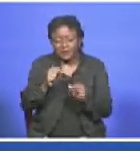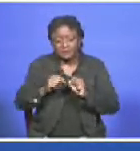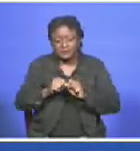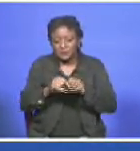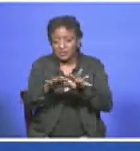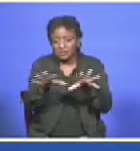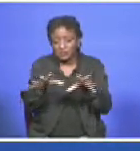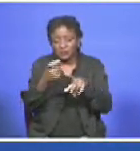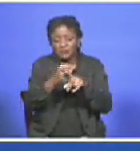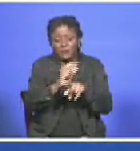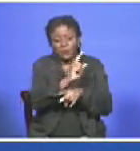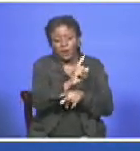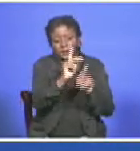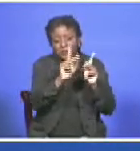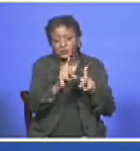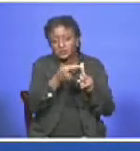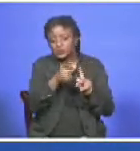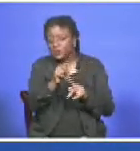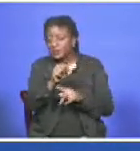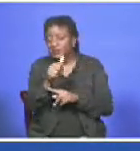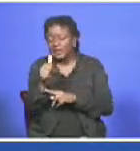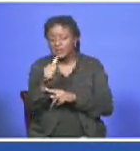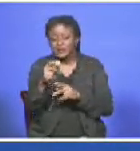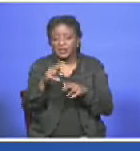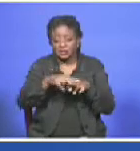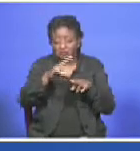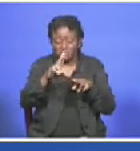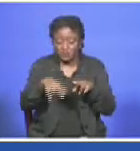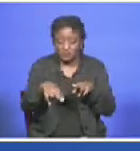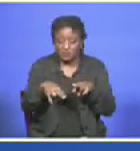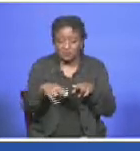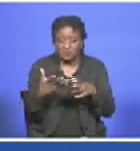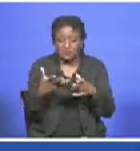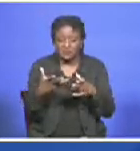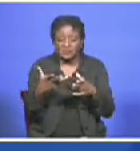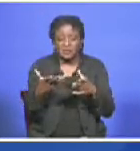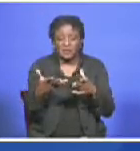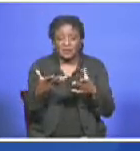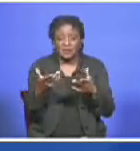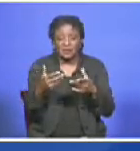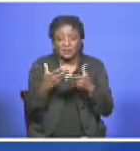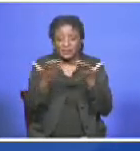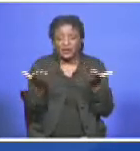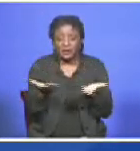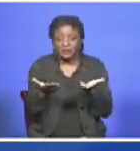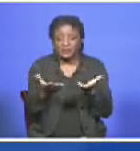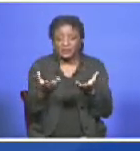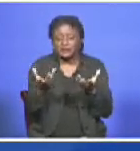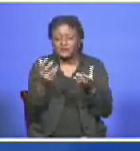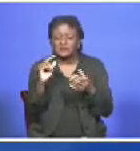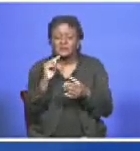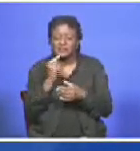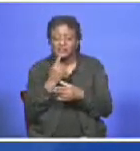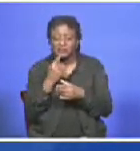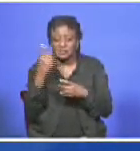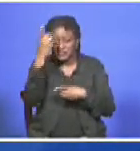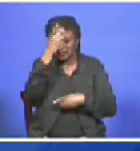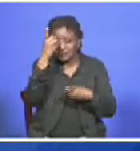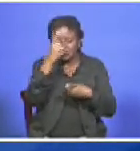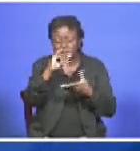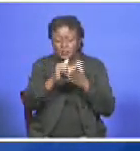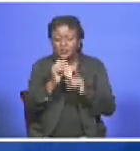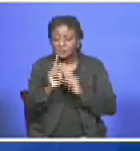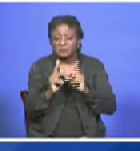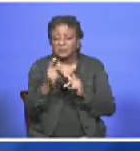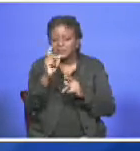another. It reduces the incidence of serious disease, like those people needing to be hospitalized,